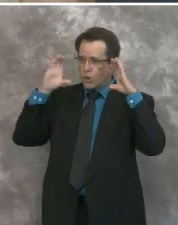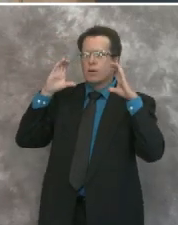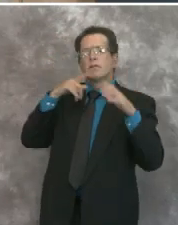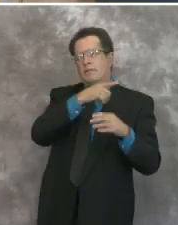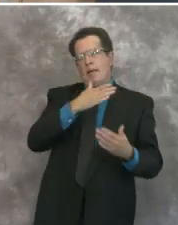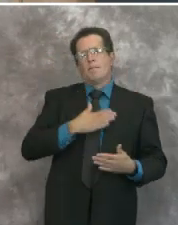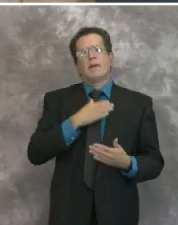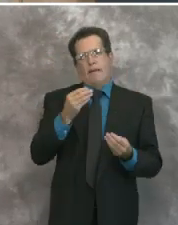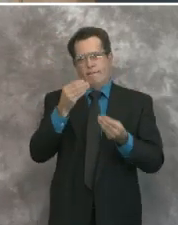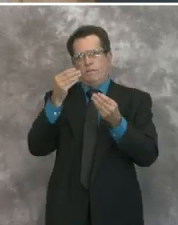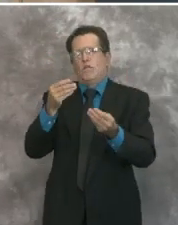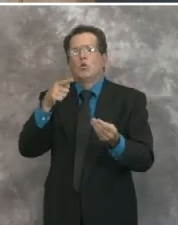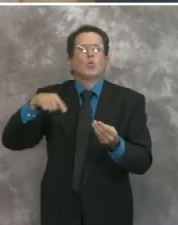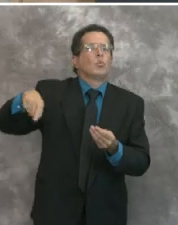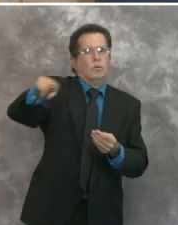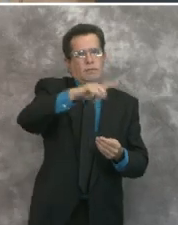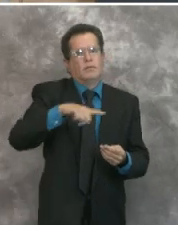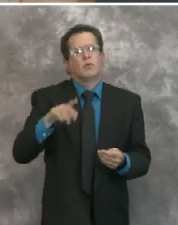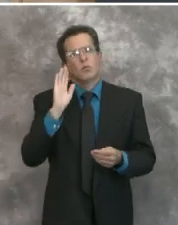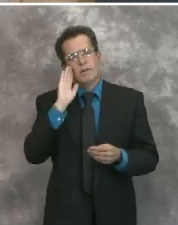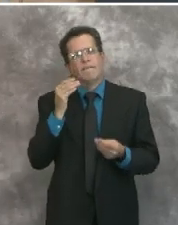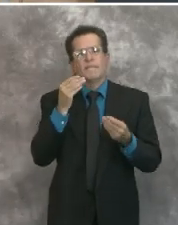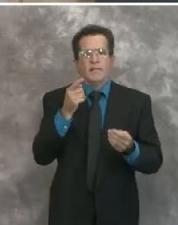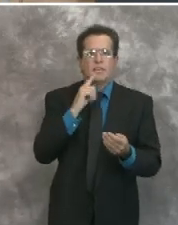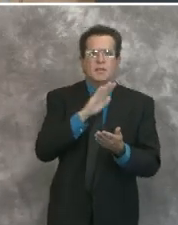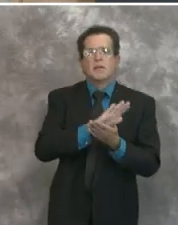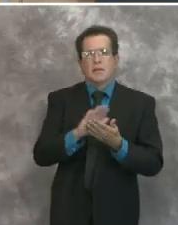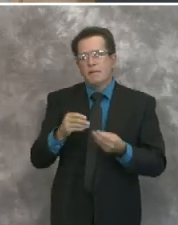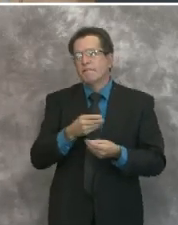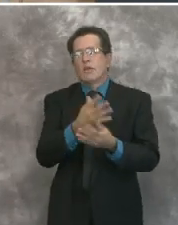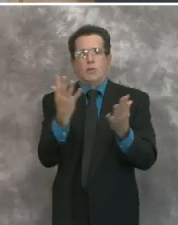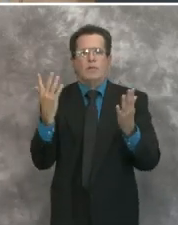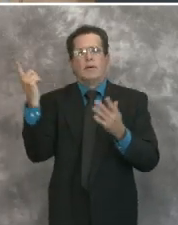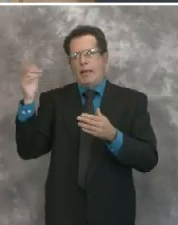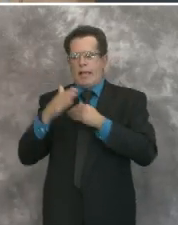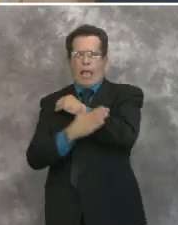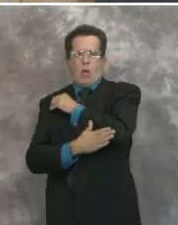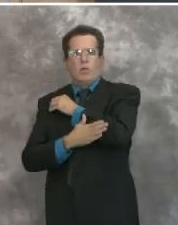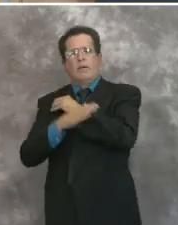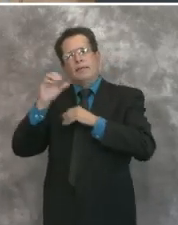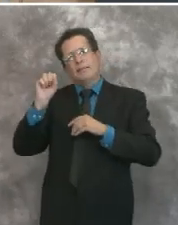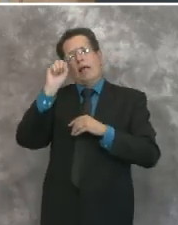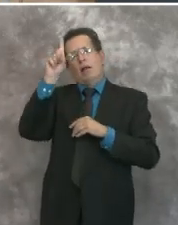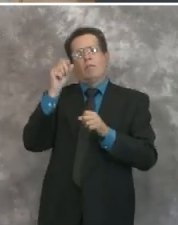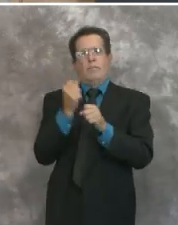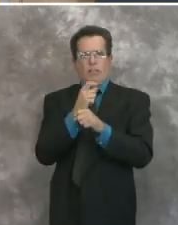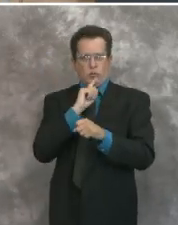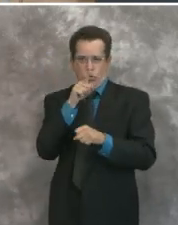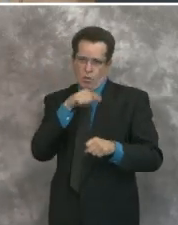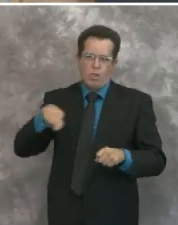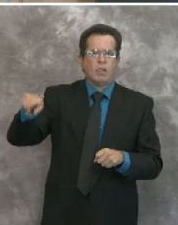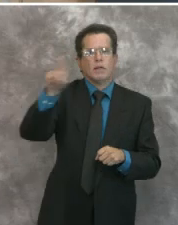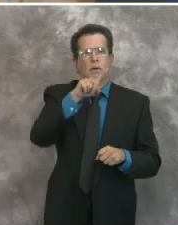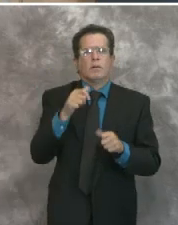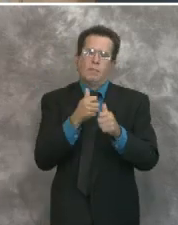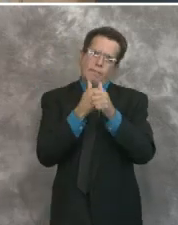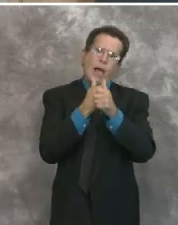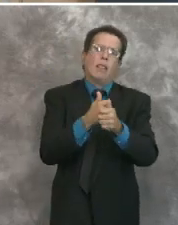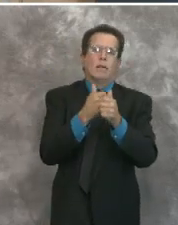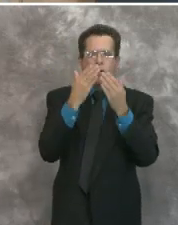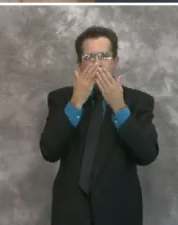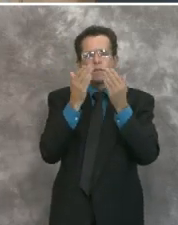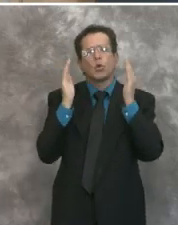to give you one of these. And again, that's one more effort on the part of the County of San Diego to make sure that everybody abides by those